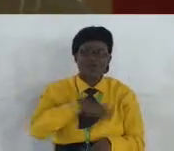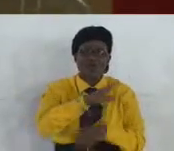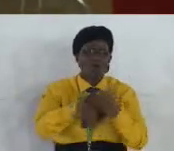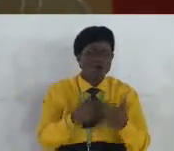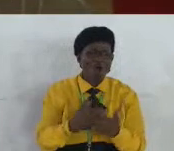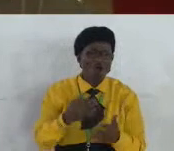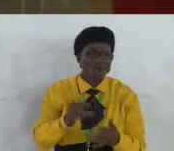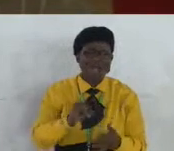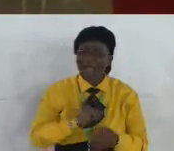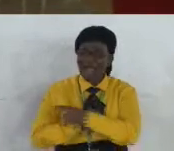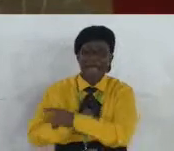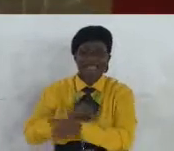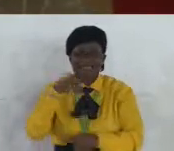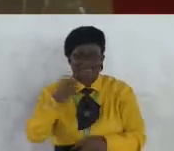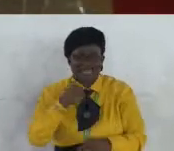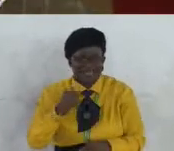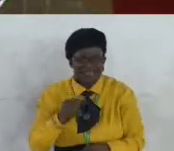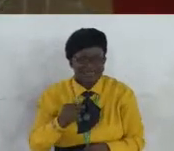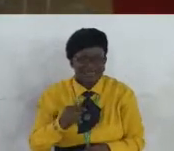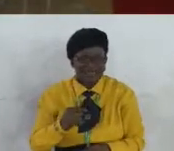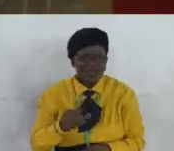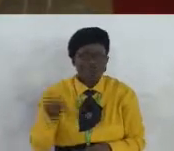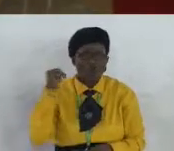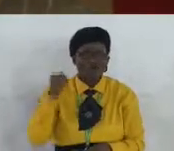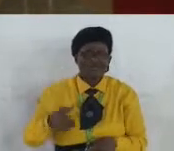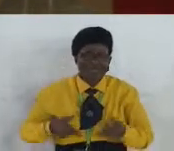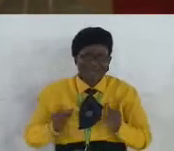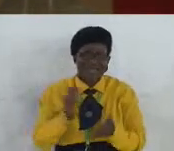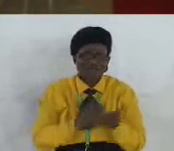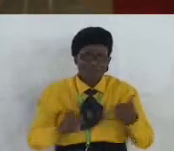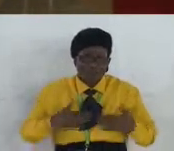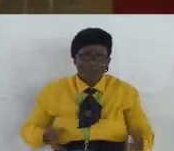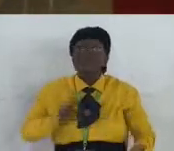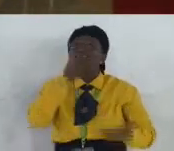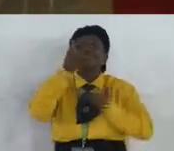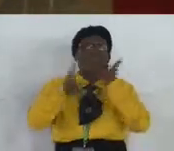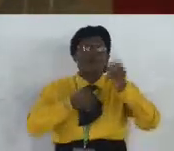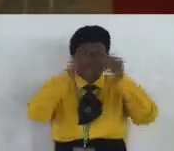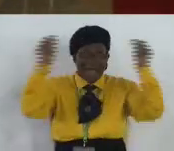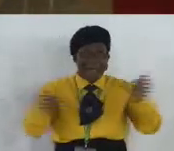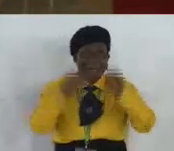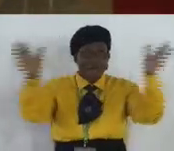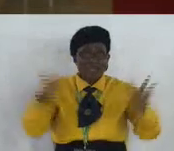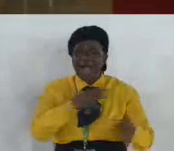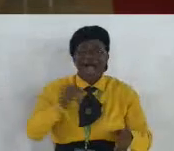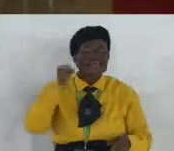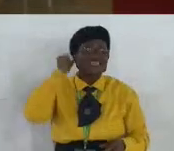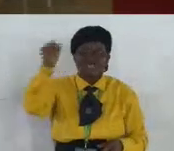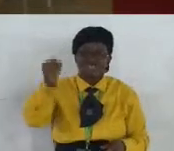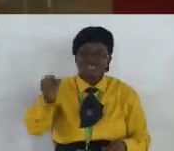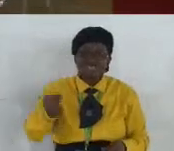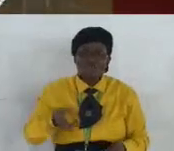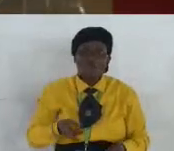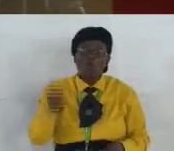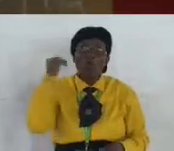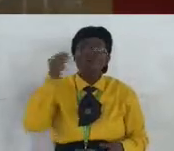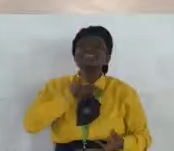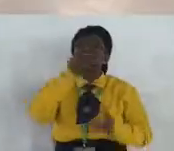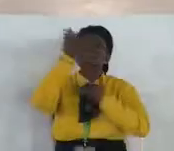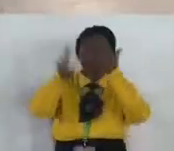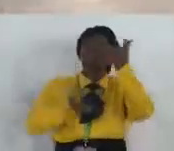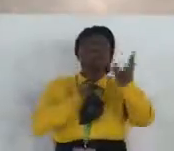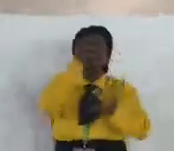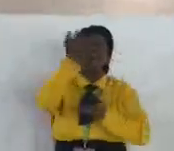All I said was, let somebody shout hallelujah. As he was shouting, a worm came out of her mouth.